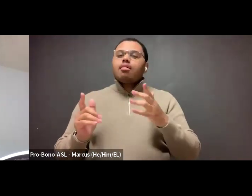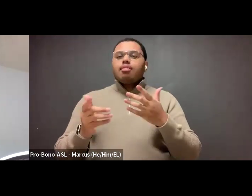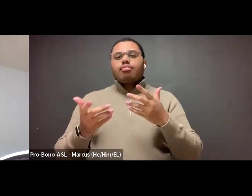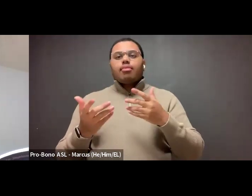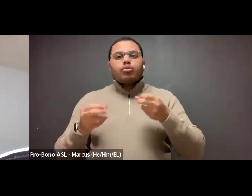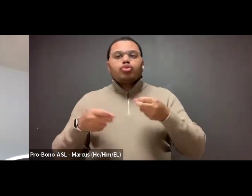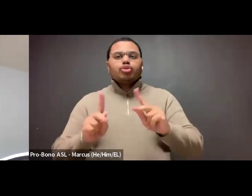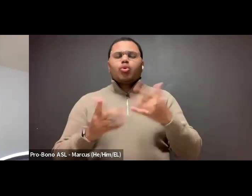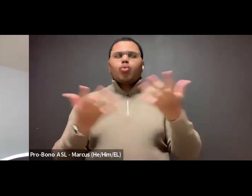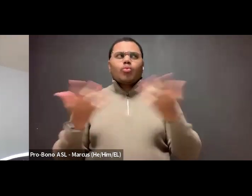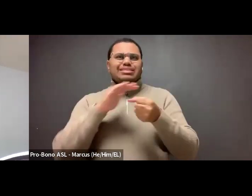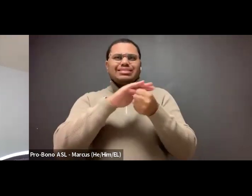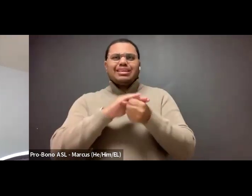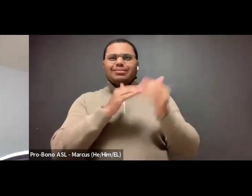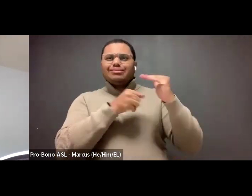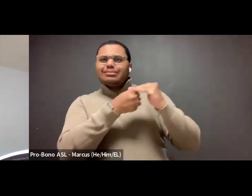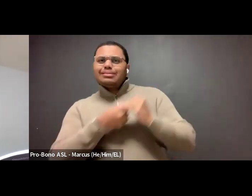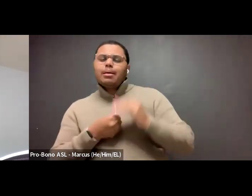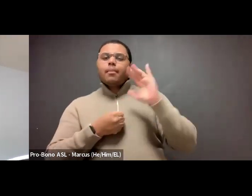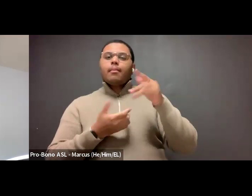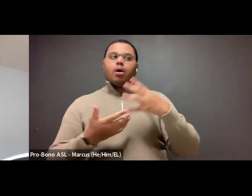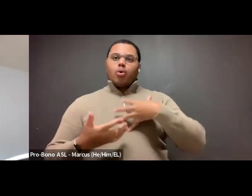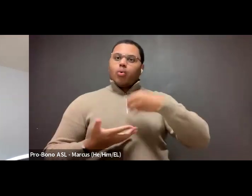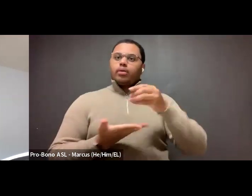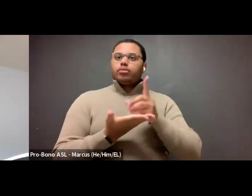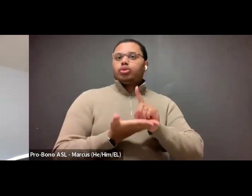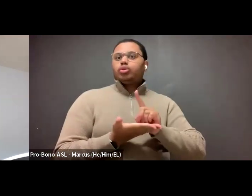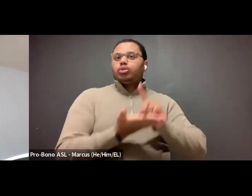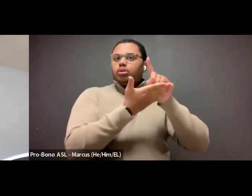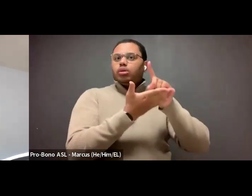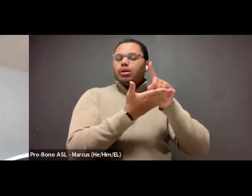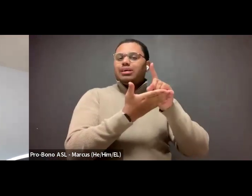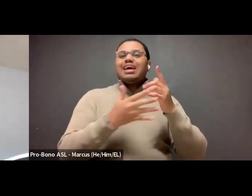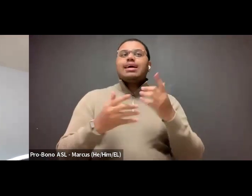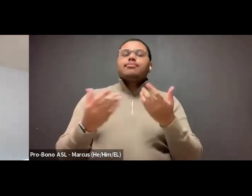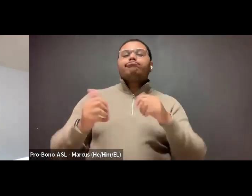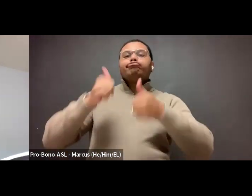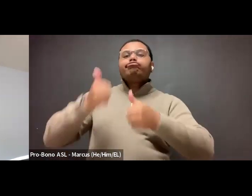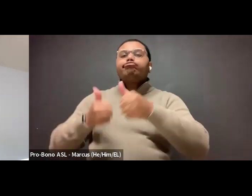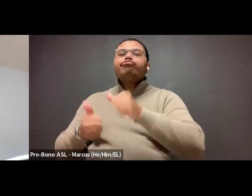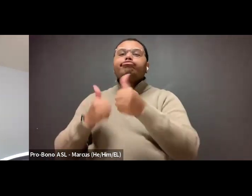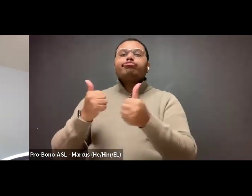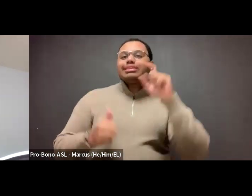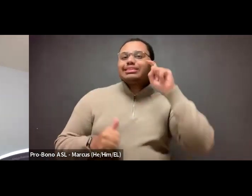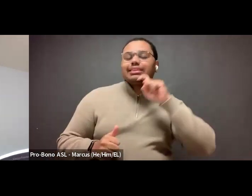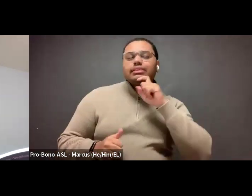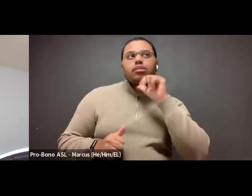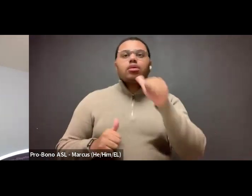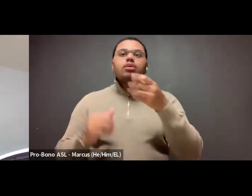supremacy. Staging sex is not just about making a kiss look real. Stories are